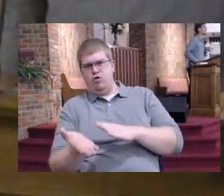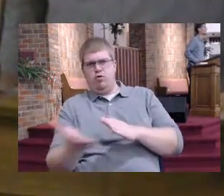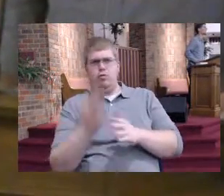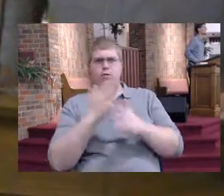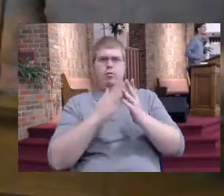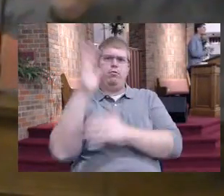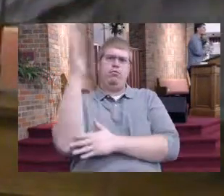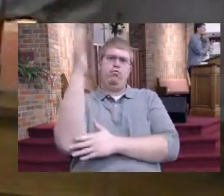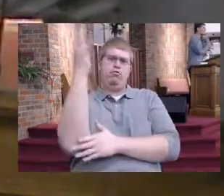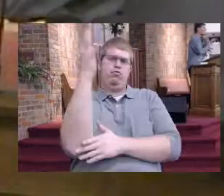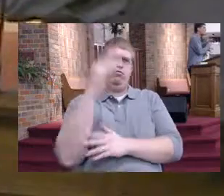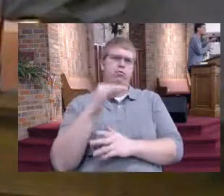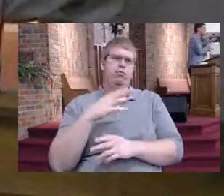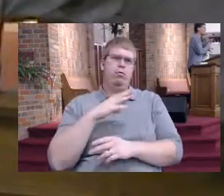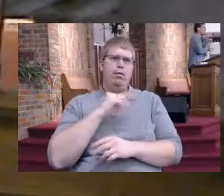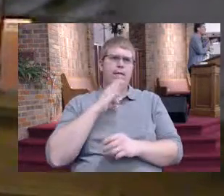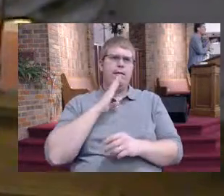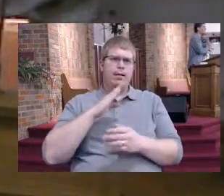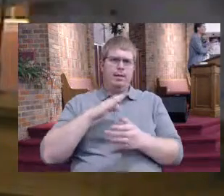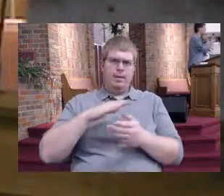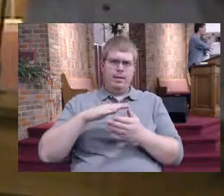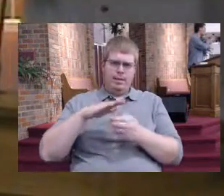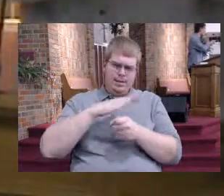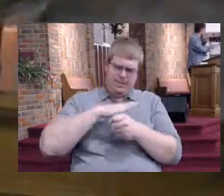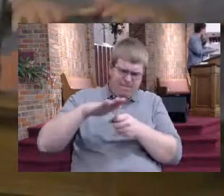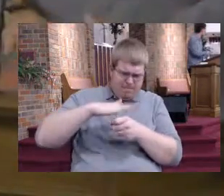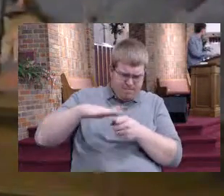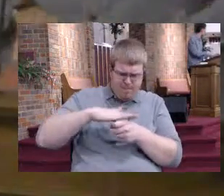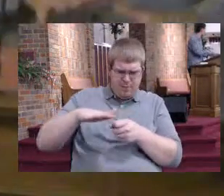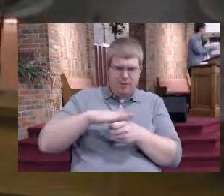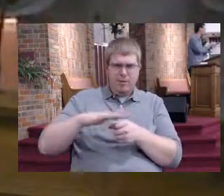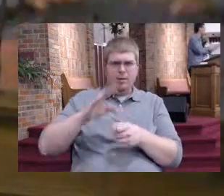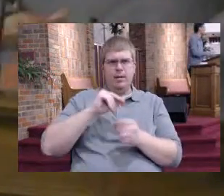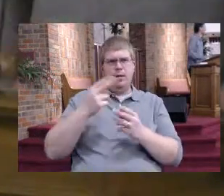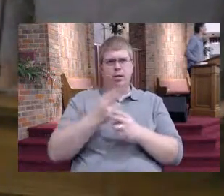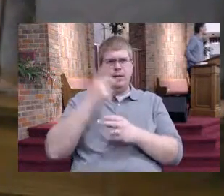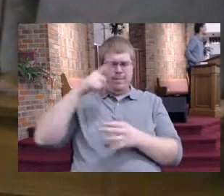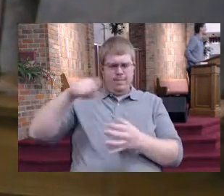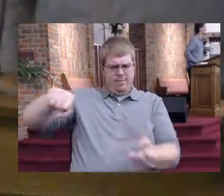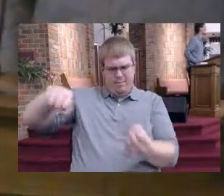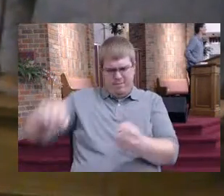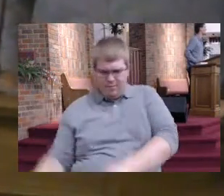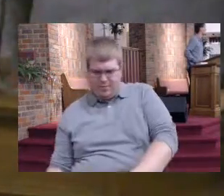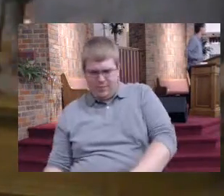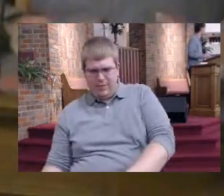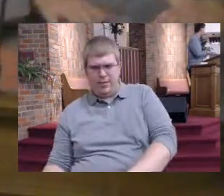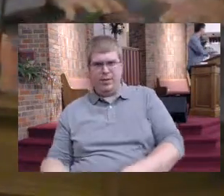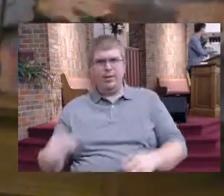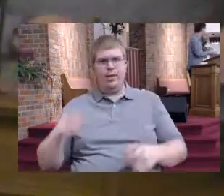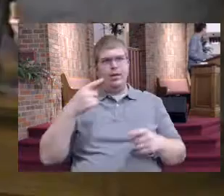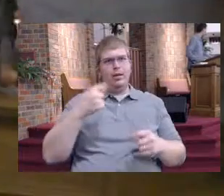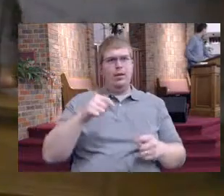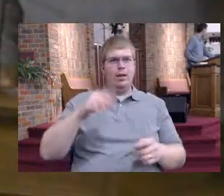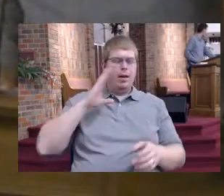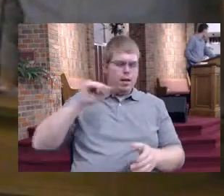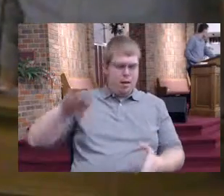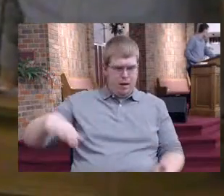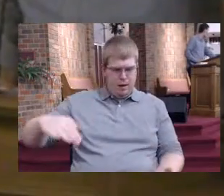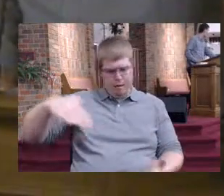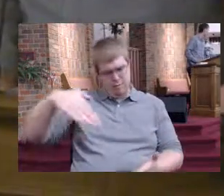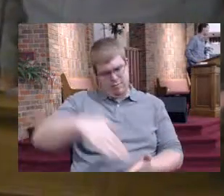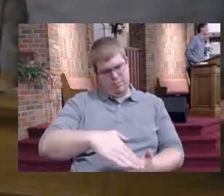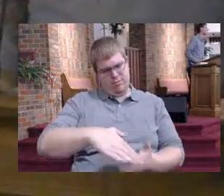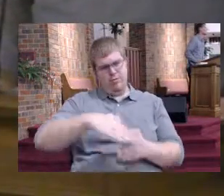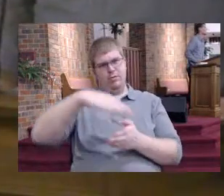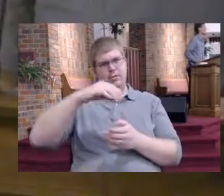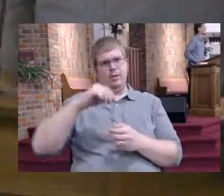some tree trunks, and they sort of shaved off one end and used that as a lever and got some leverage from the spare tire. And the guy right there bending